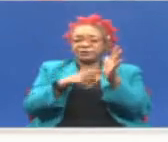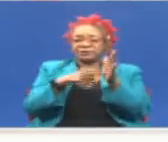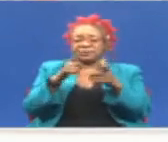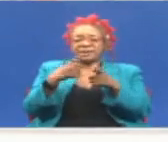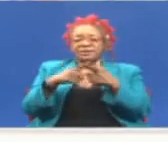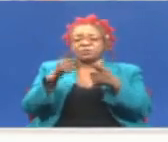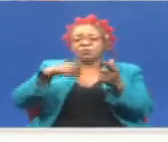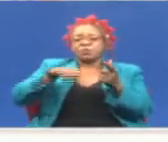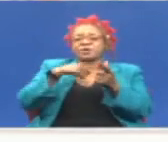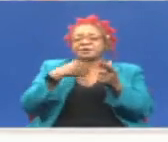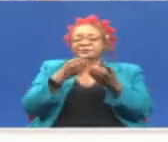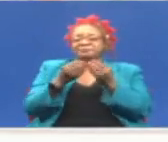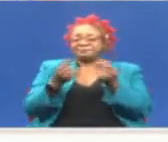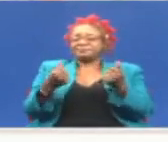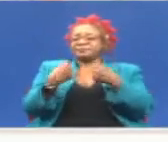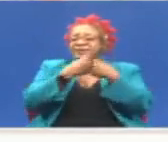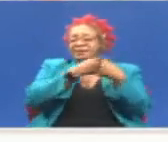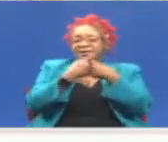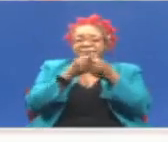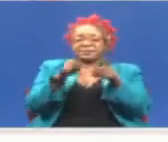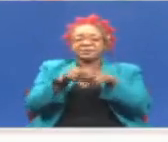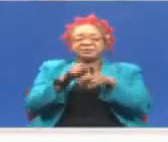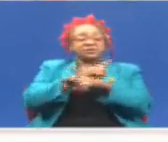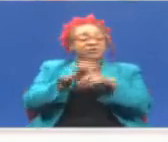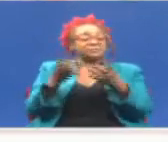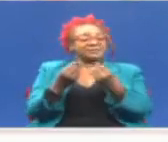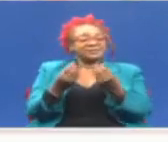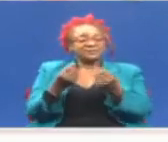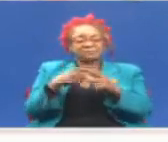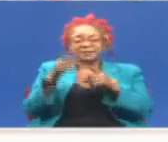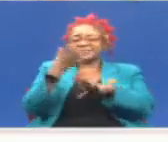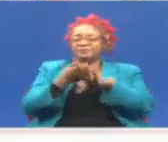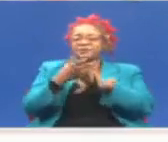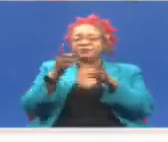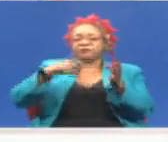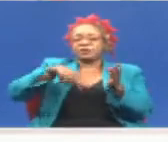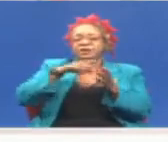were chasing that game. It has not been easy. They've made it very difficult for us to